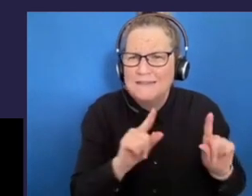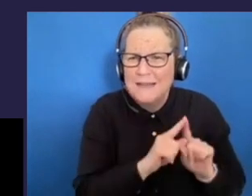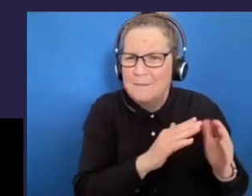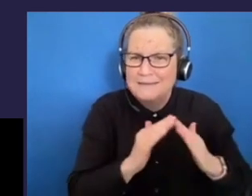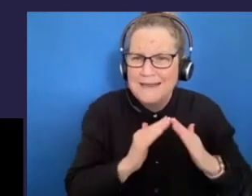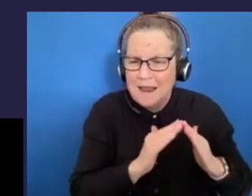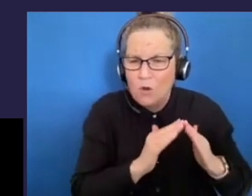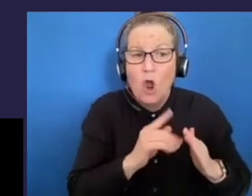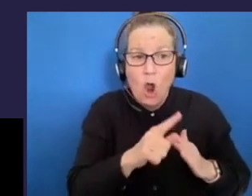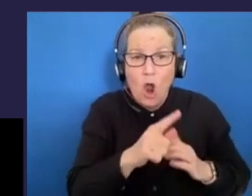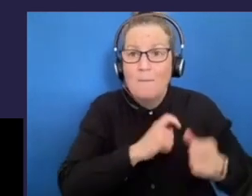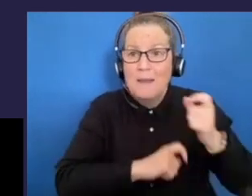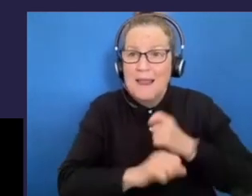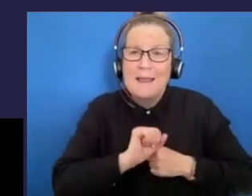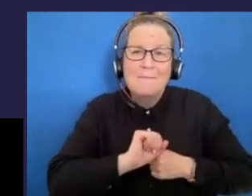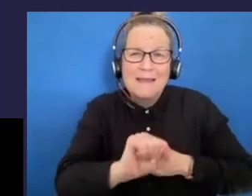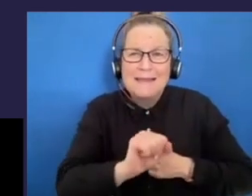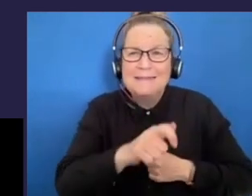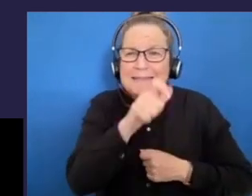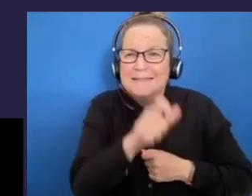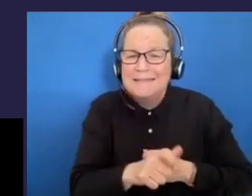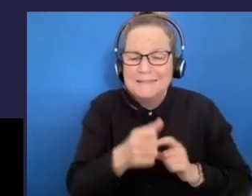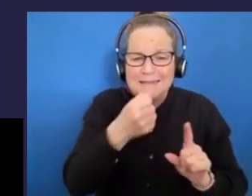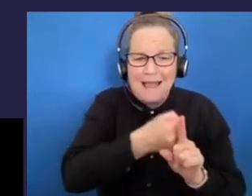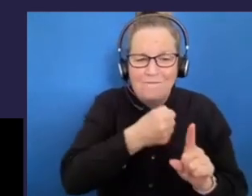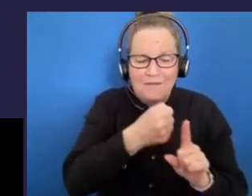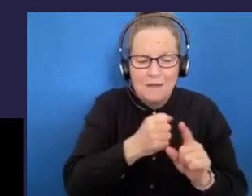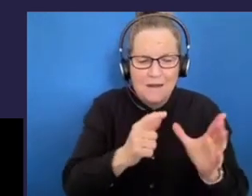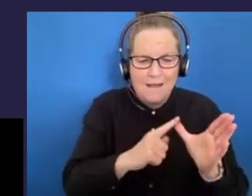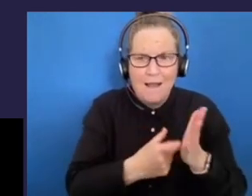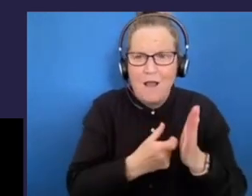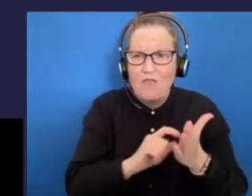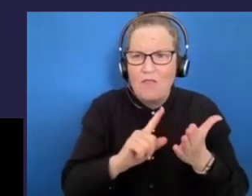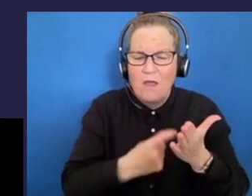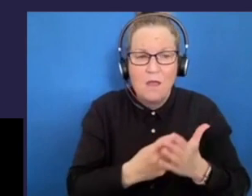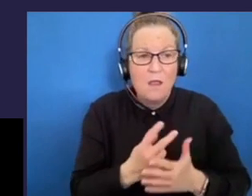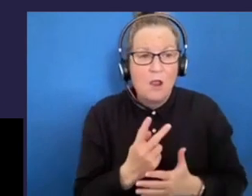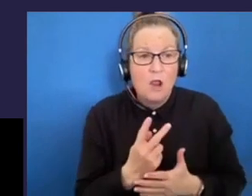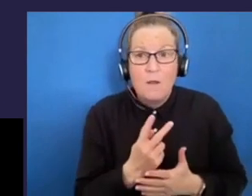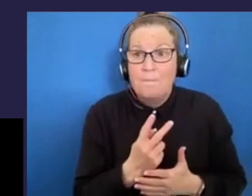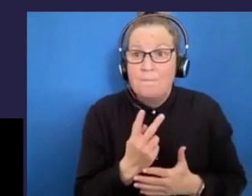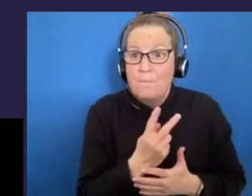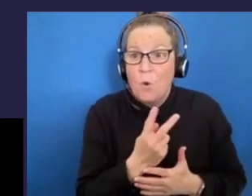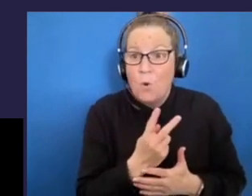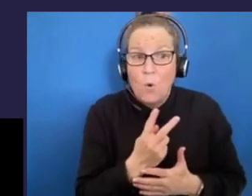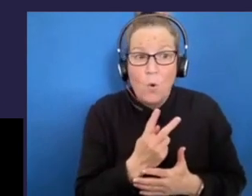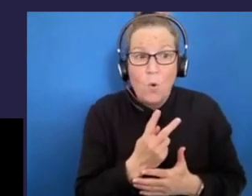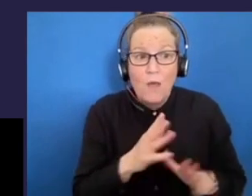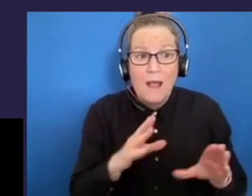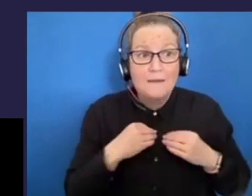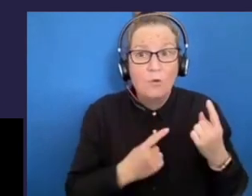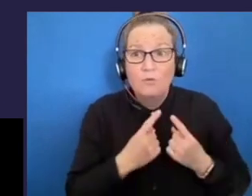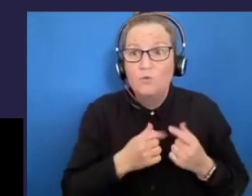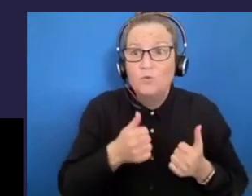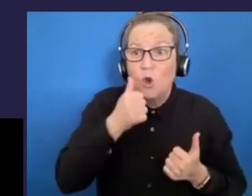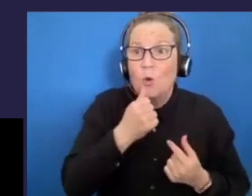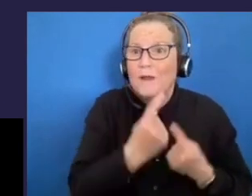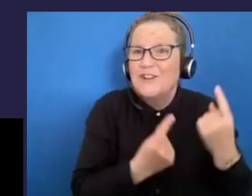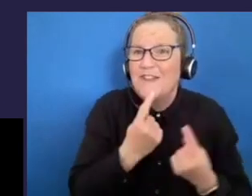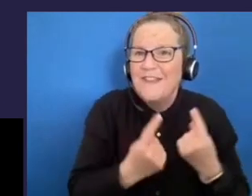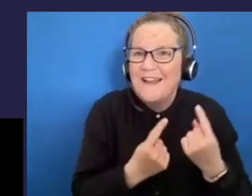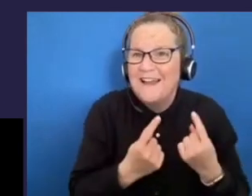his citizen advocate, and both men accepted the opportunity to get to know each other. And